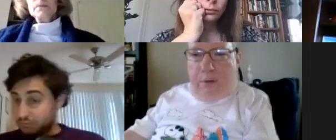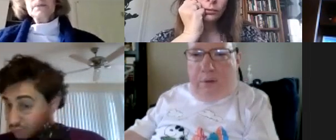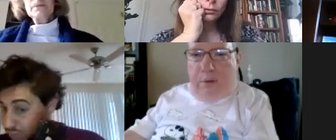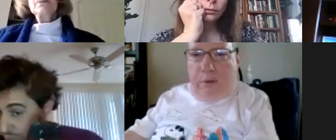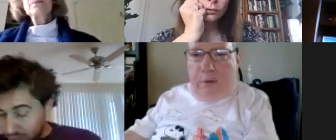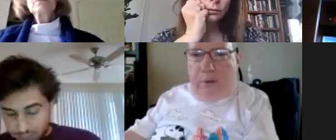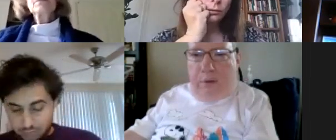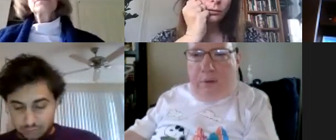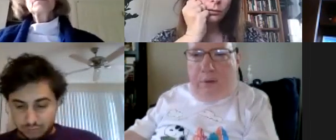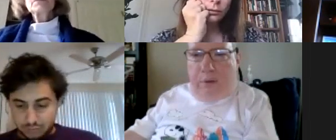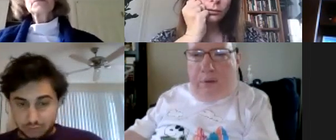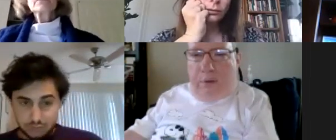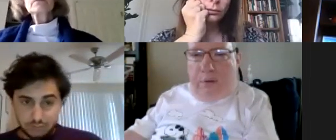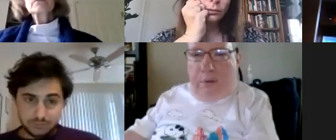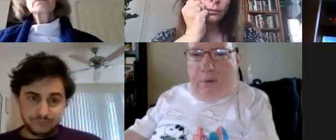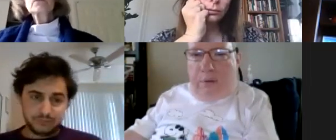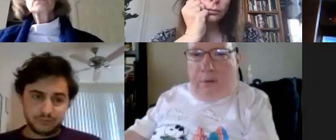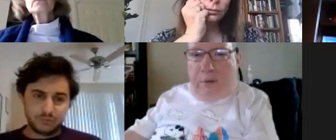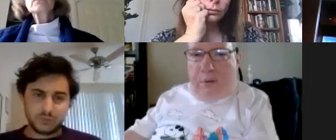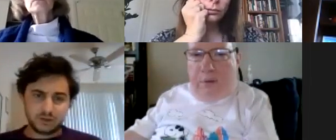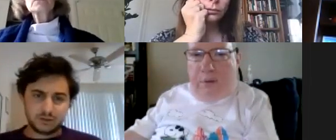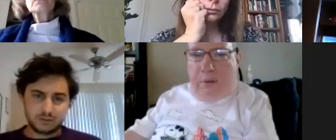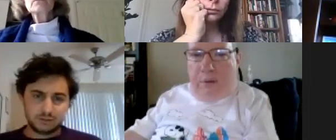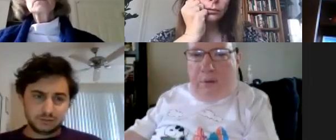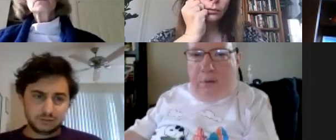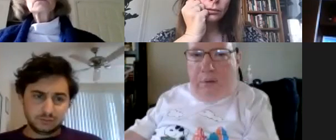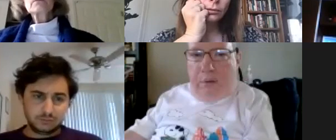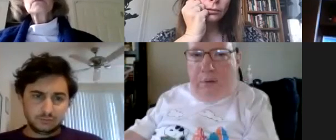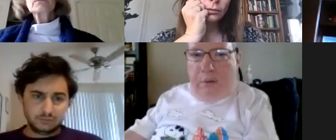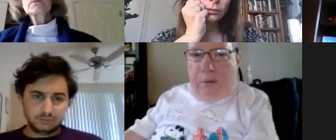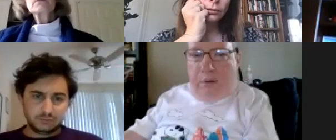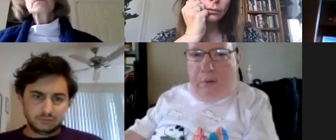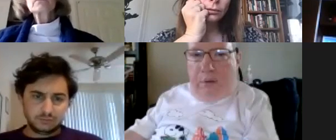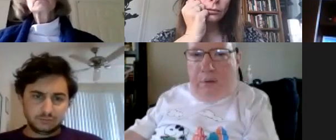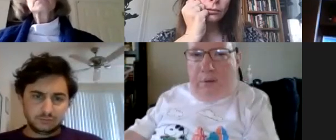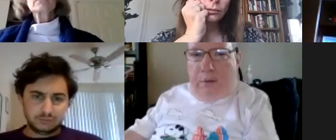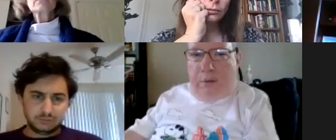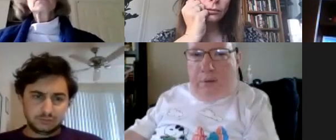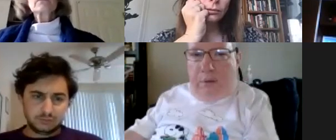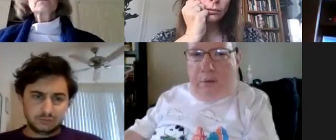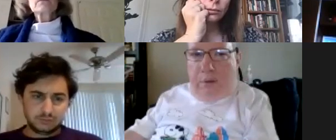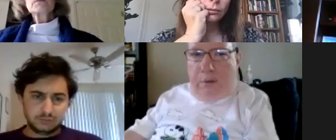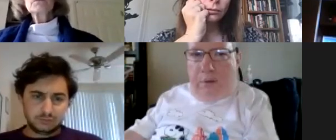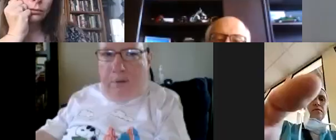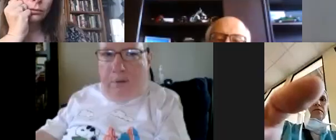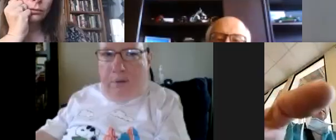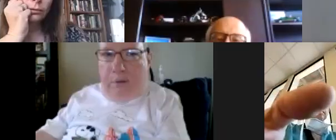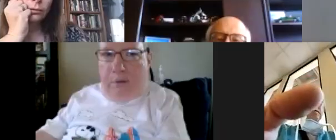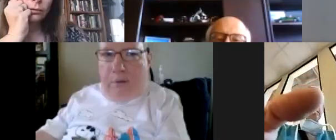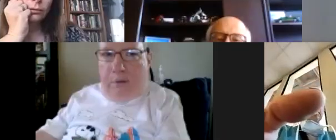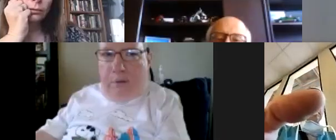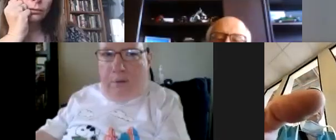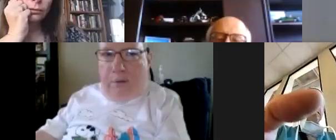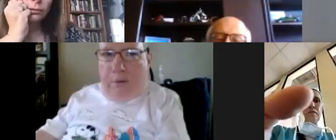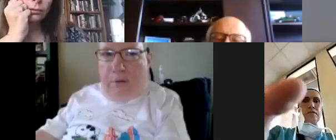area post-vaccination, because we want everybody to sit for 15 minutes to be sure that everything's fine, which is standard